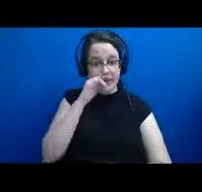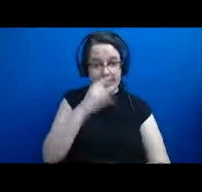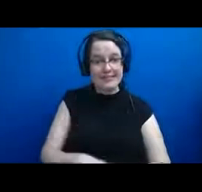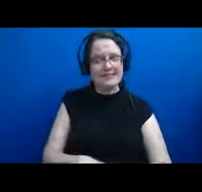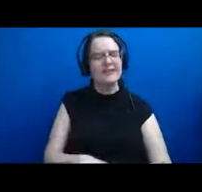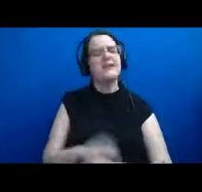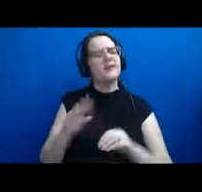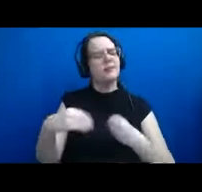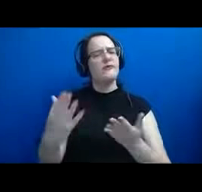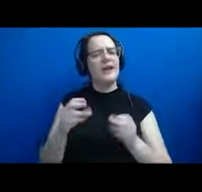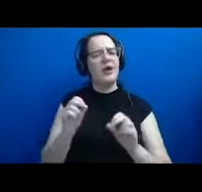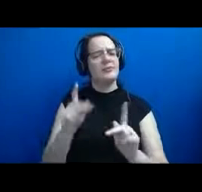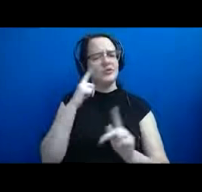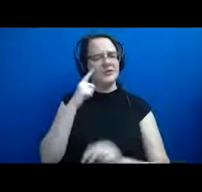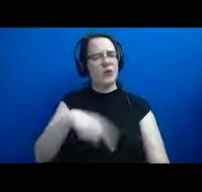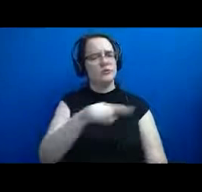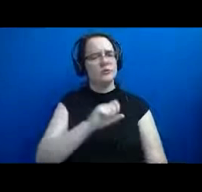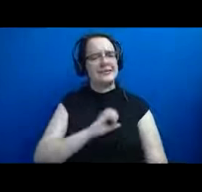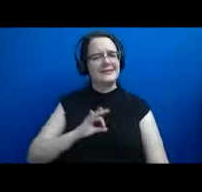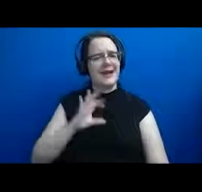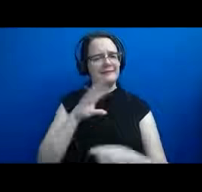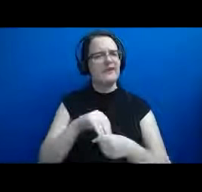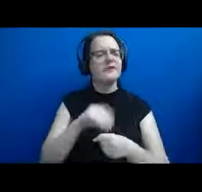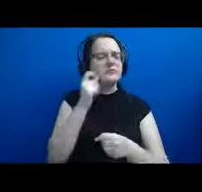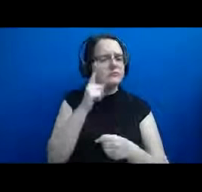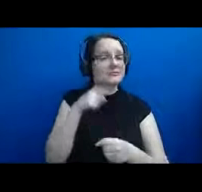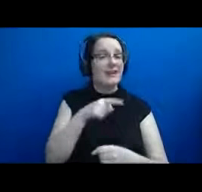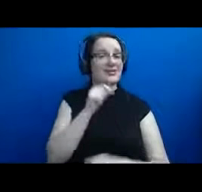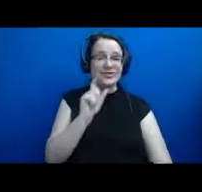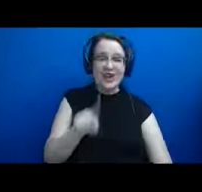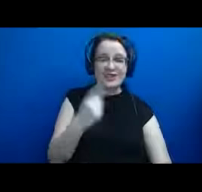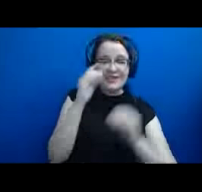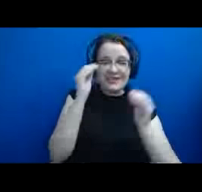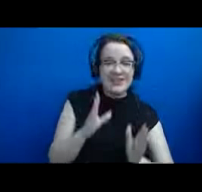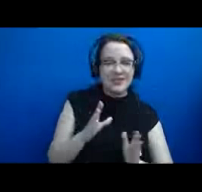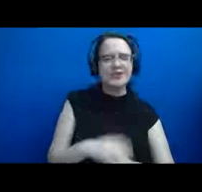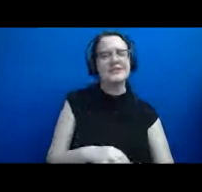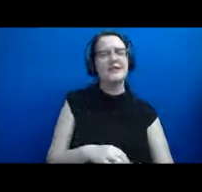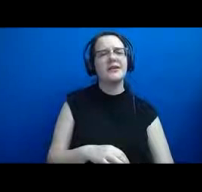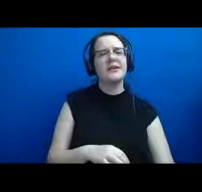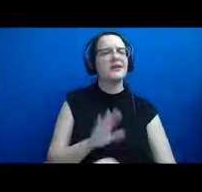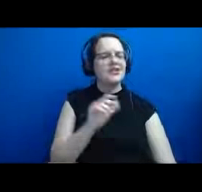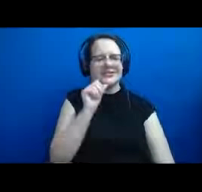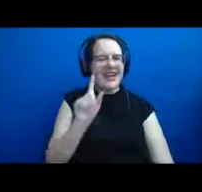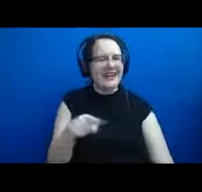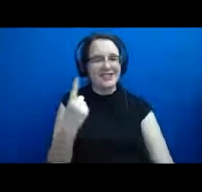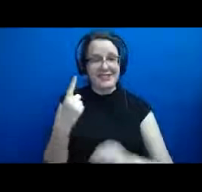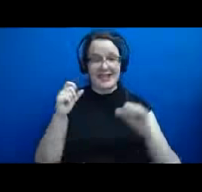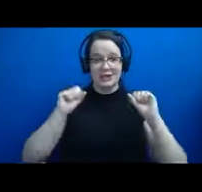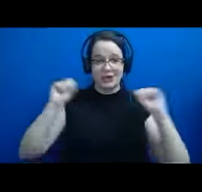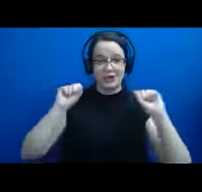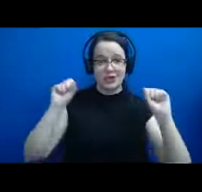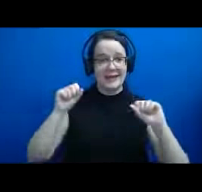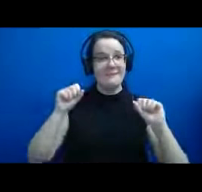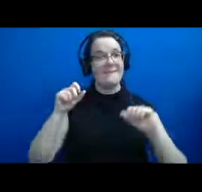those opportunities for staff to be involved, and not just teachers, or not just the phys ed teachers, but really